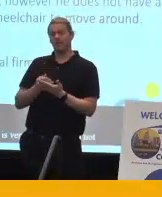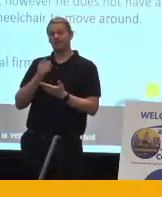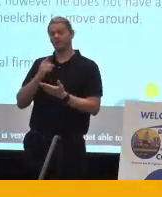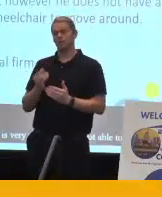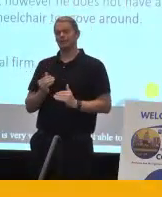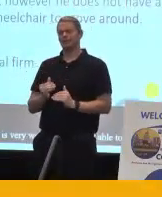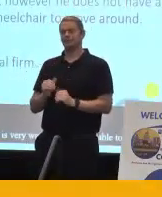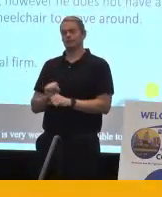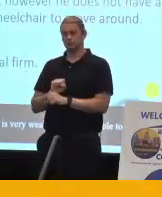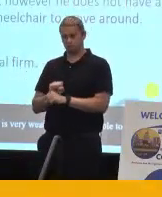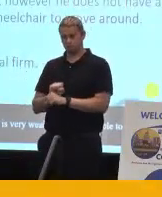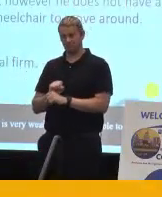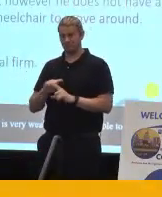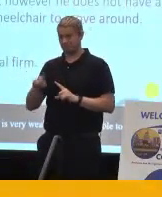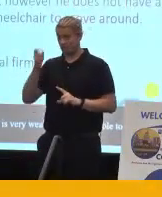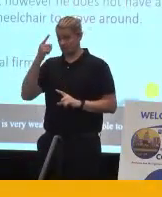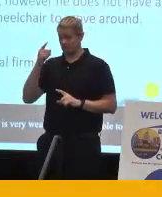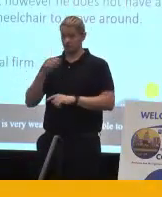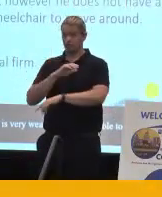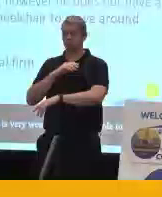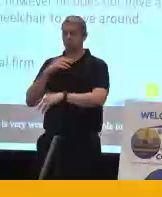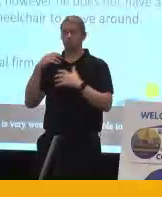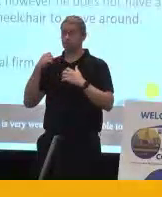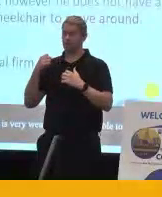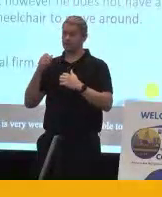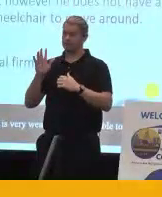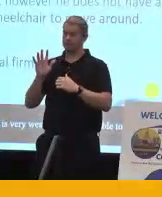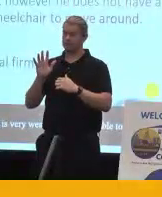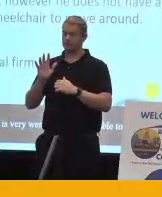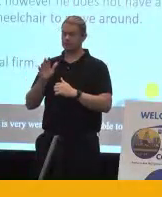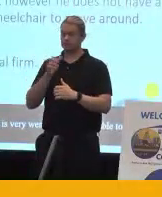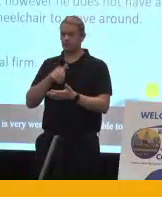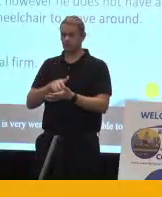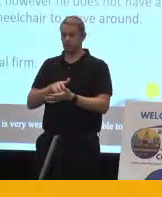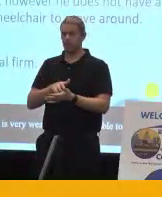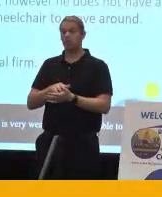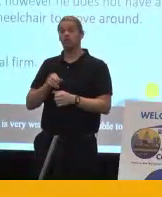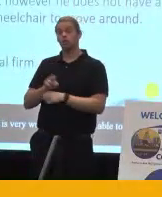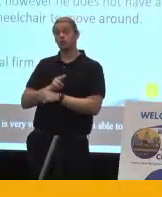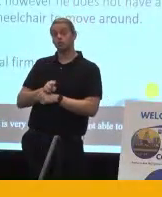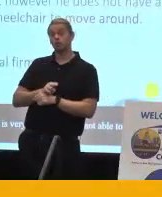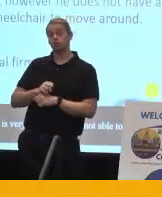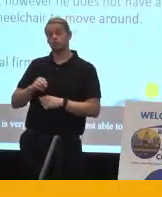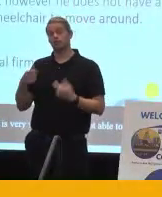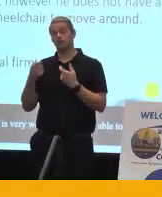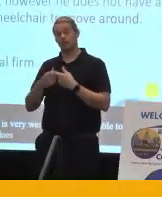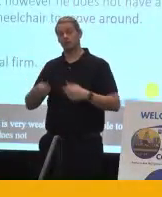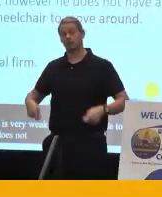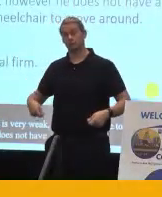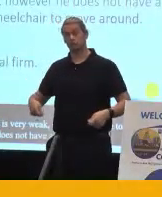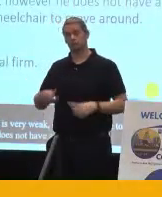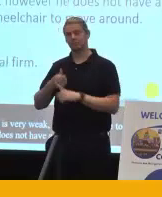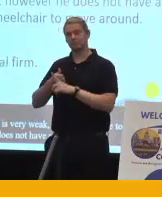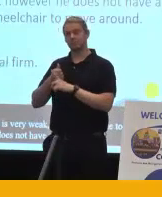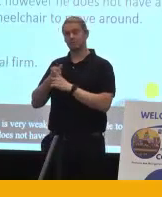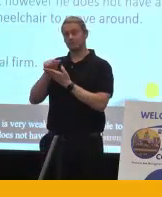tasks. However, he does not have a great deal of strength. He uses a power wheelchair to move around. Harold is the account lead of